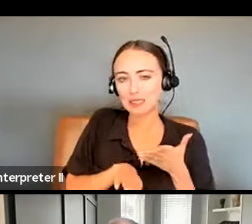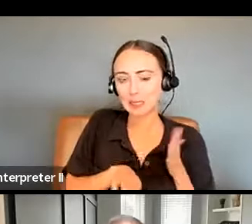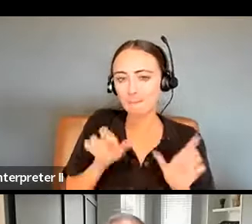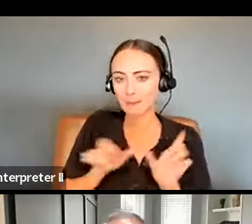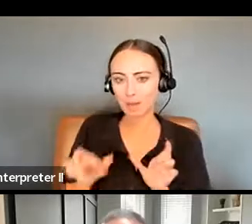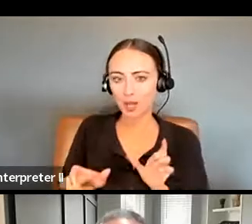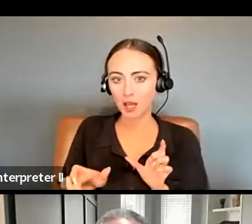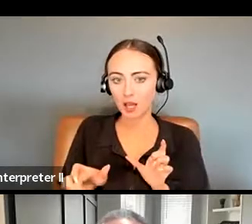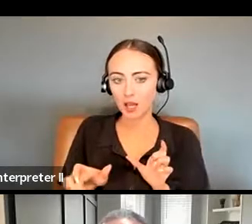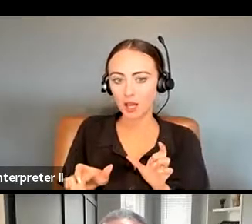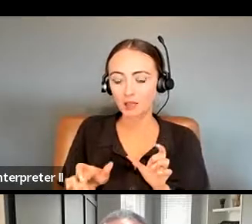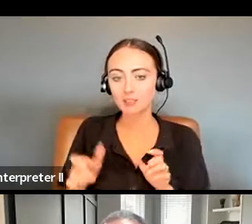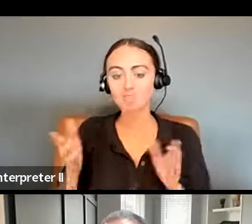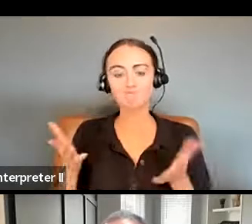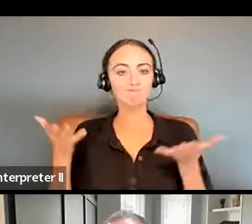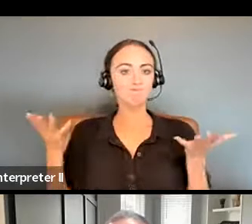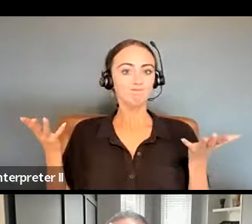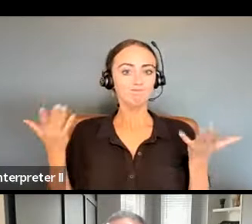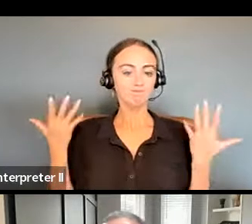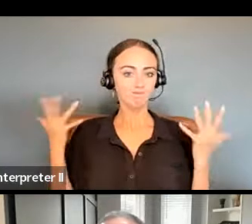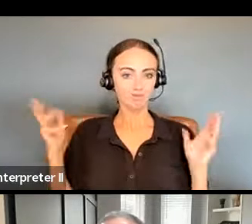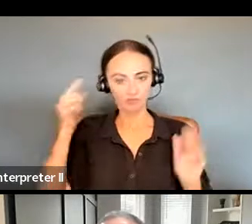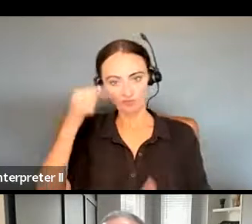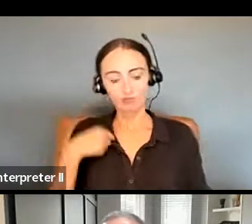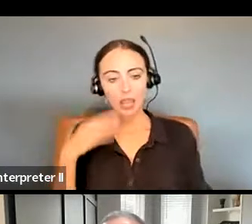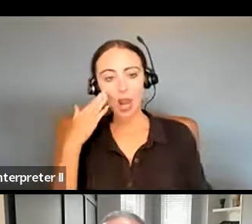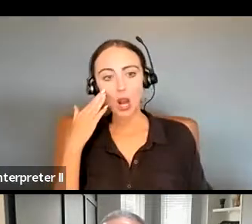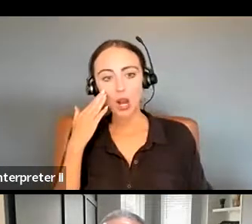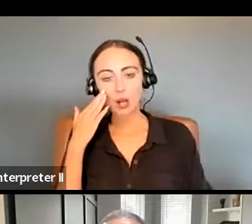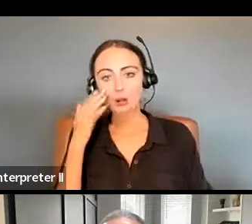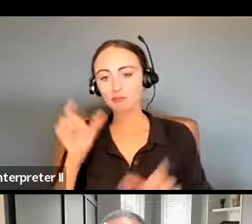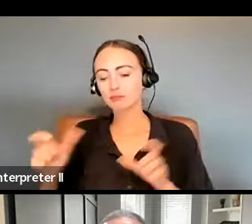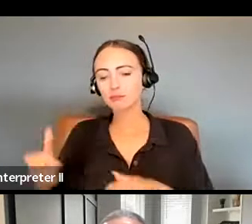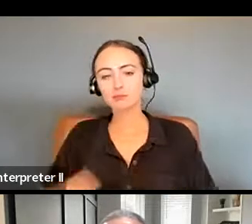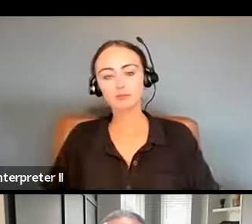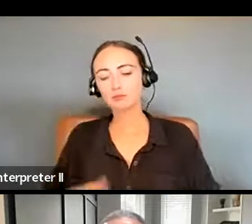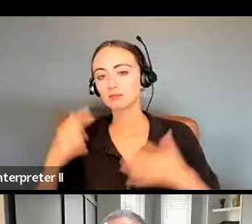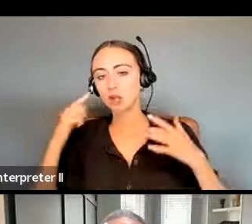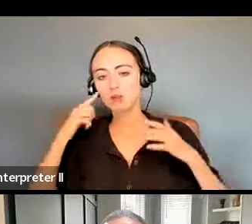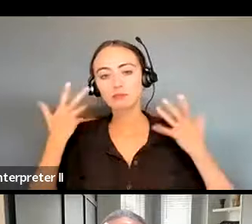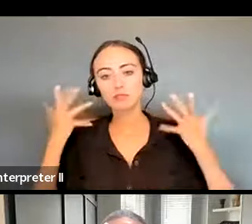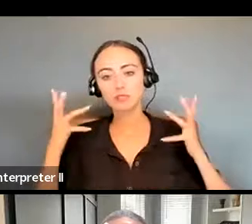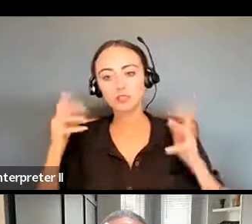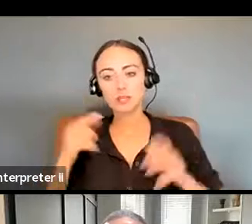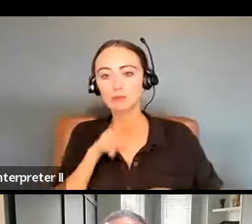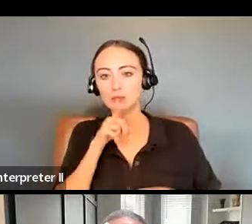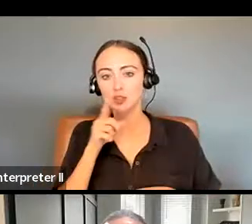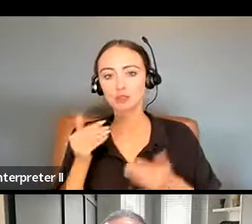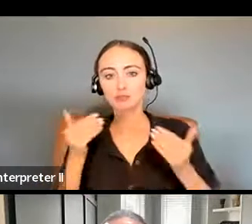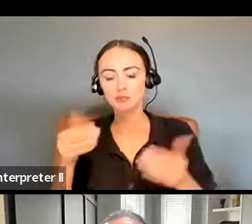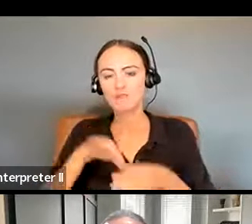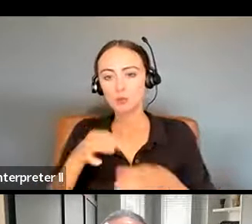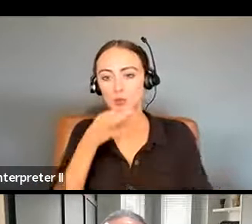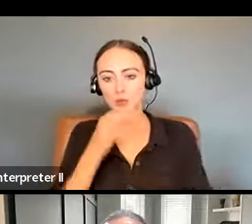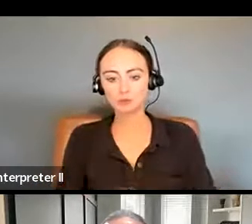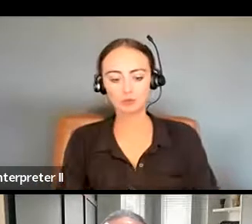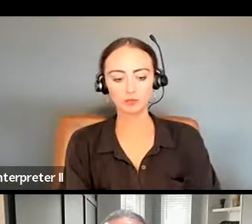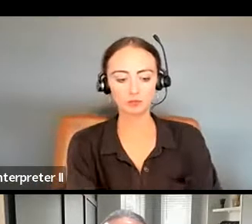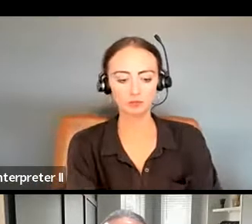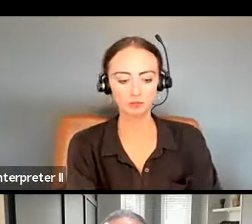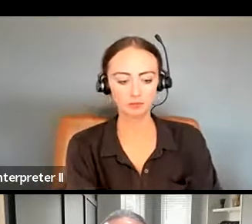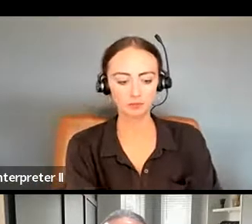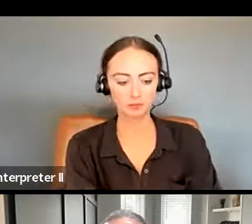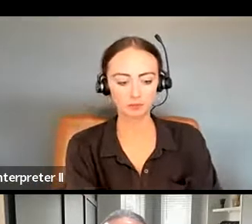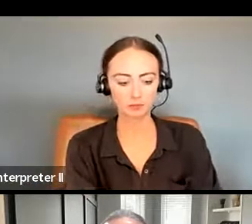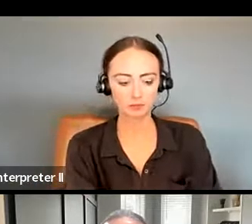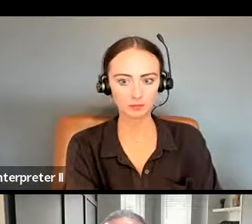So I'll leave it there. And I know folks have already heard enough. So I'm sure we'll be moving to a vote shortly. Thank you, Chairman. Thank